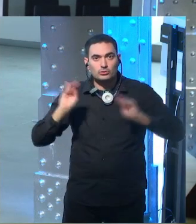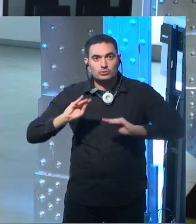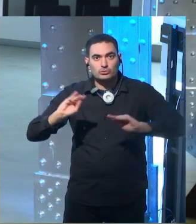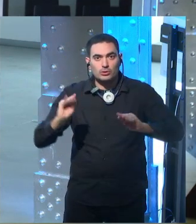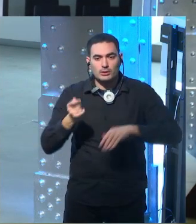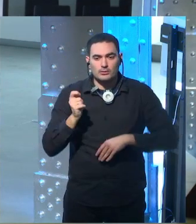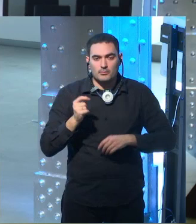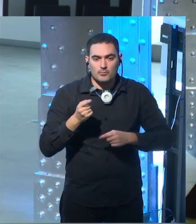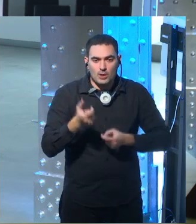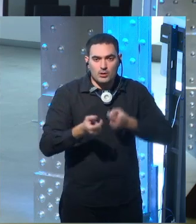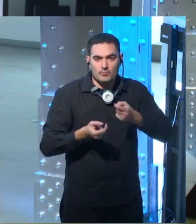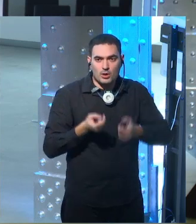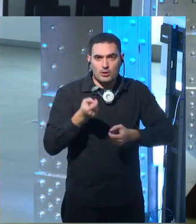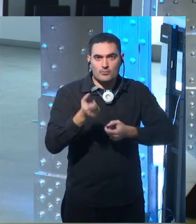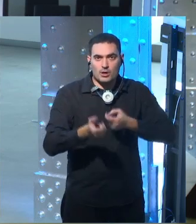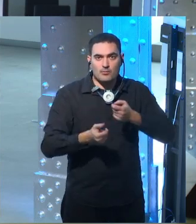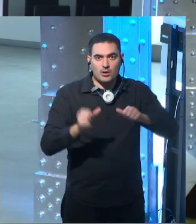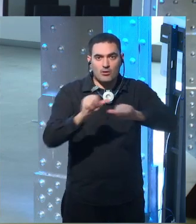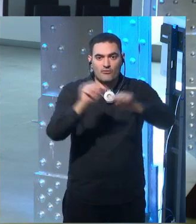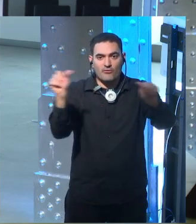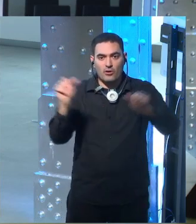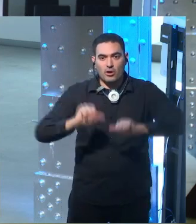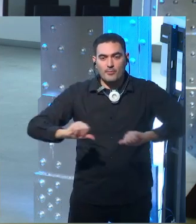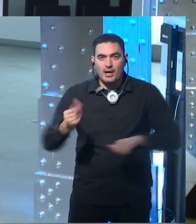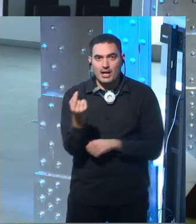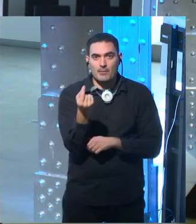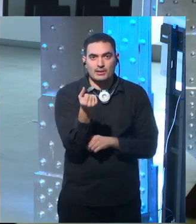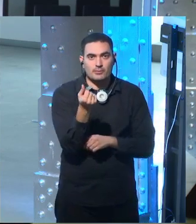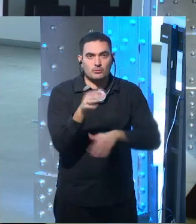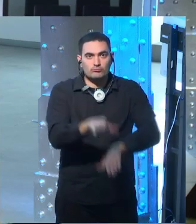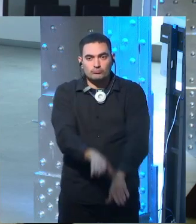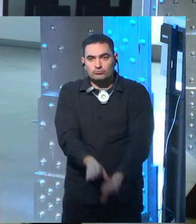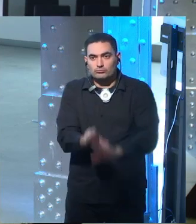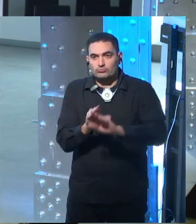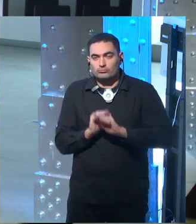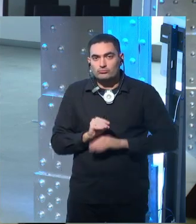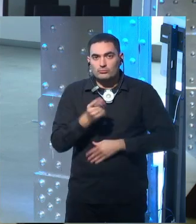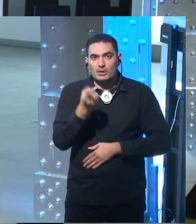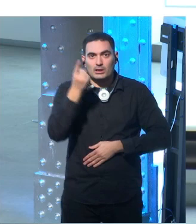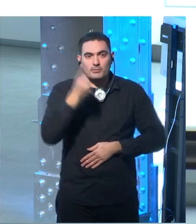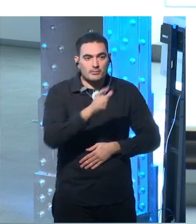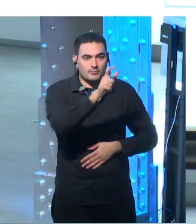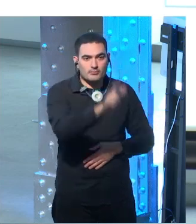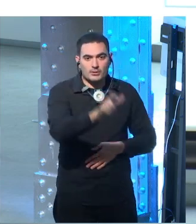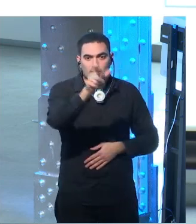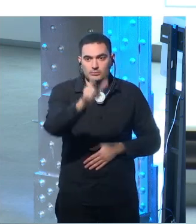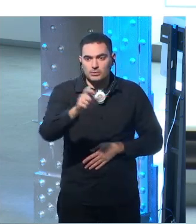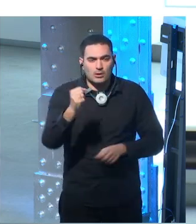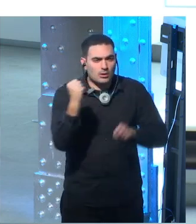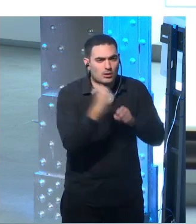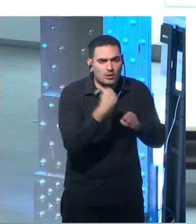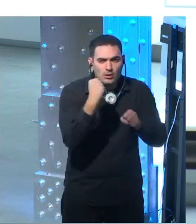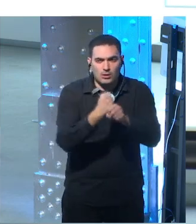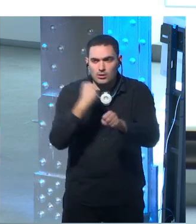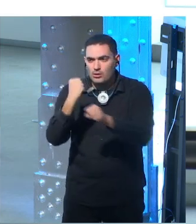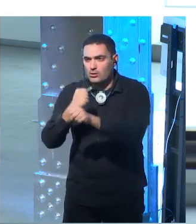capital that substitutes for workers rather than making us more productive by complementing our skills and